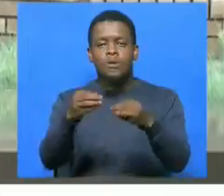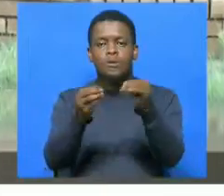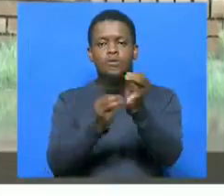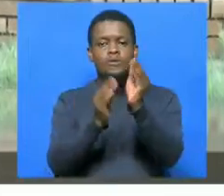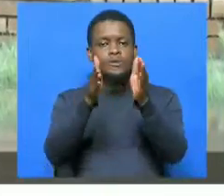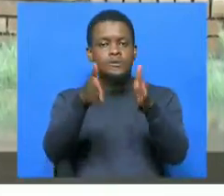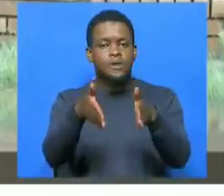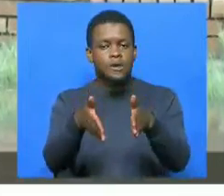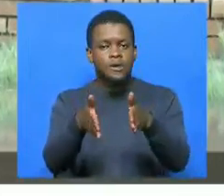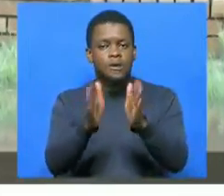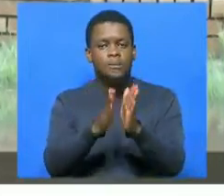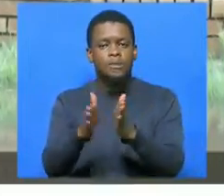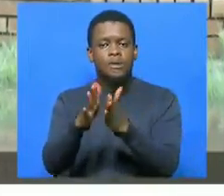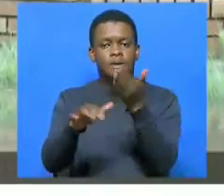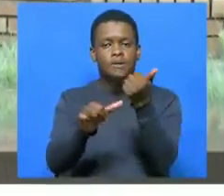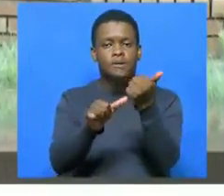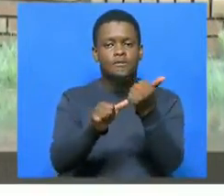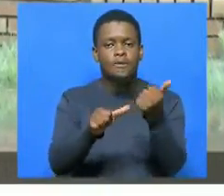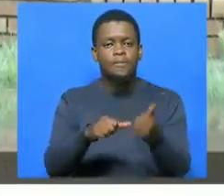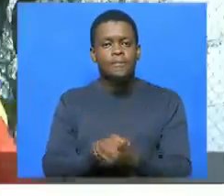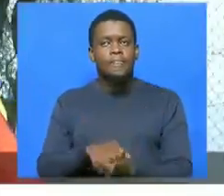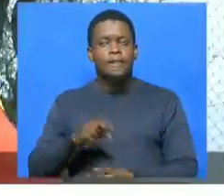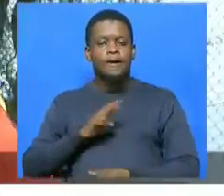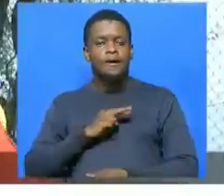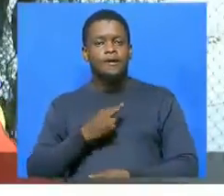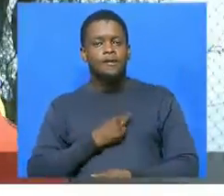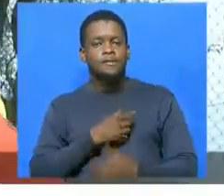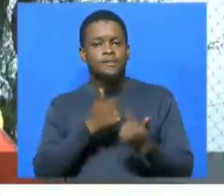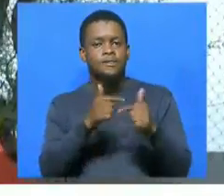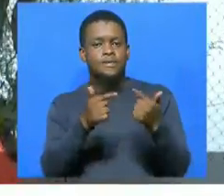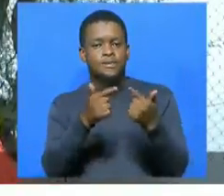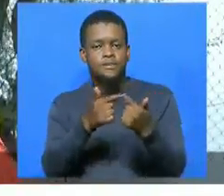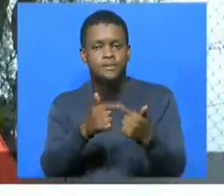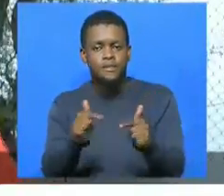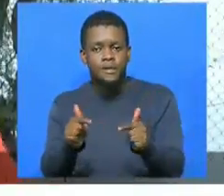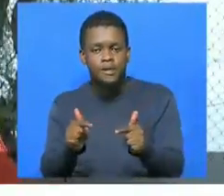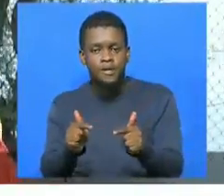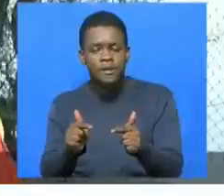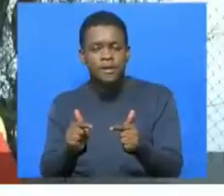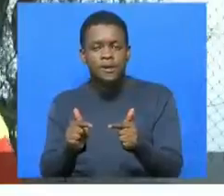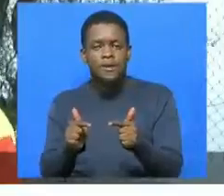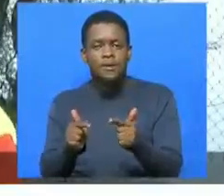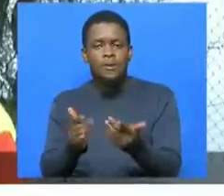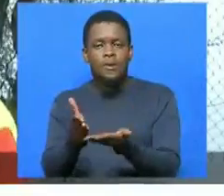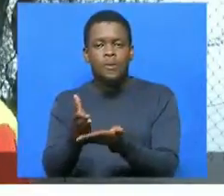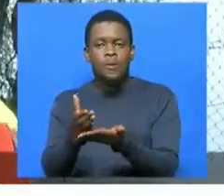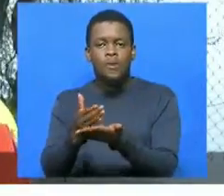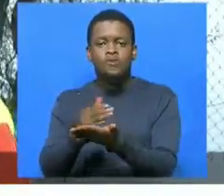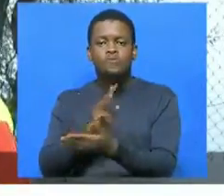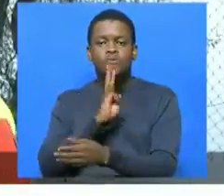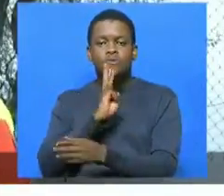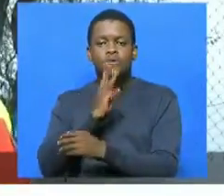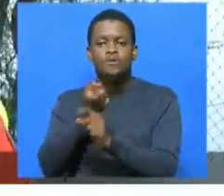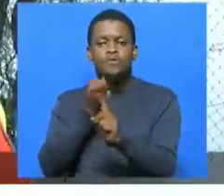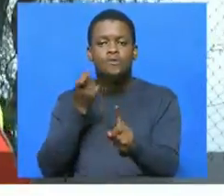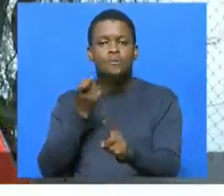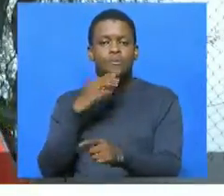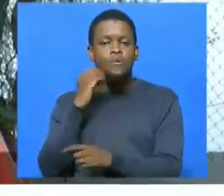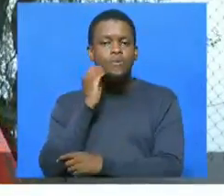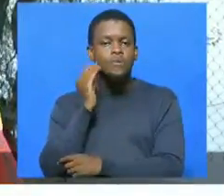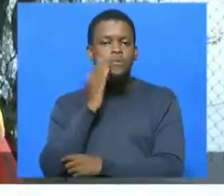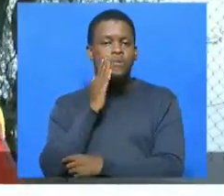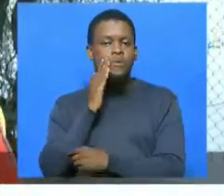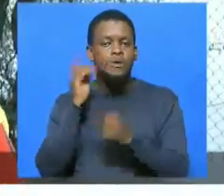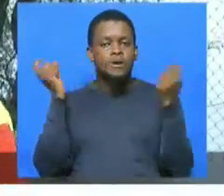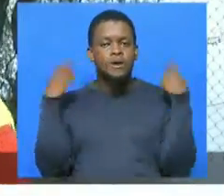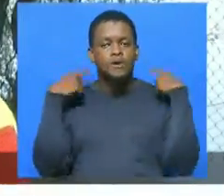need. Re leka go phampa metsi in the areas tse e leng gore di na le metsi di jarata jaaka le di office tsa